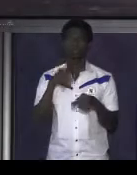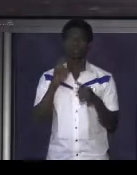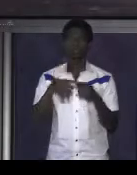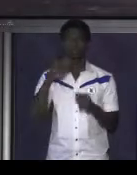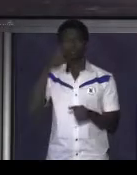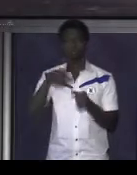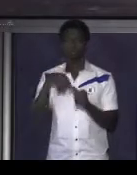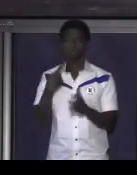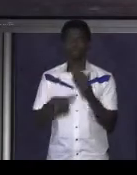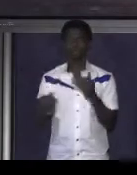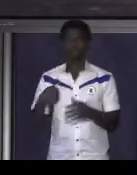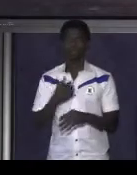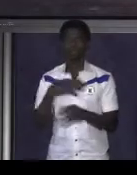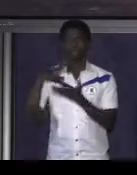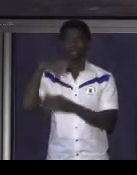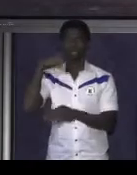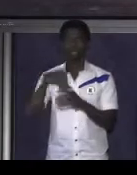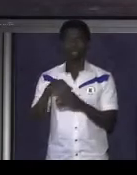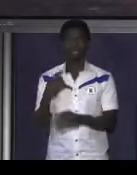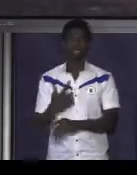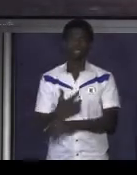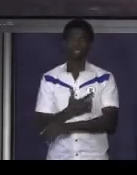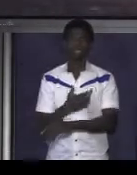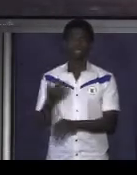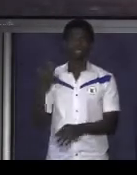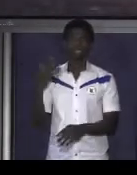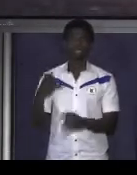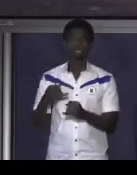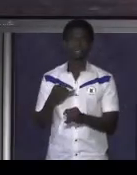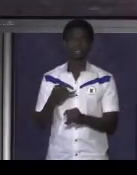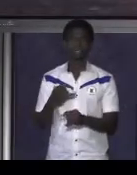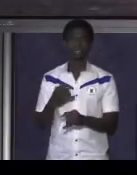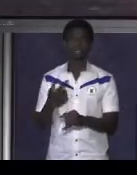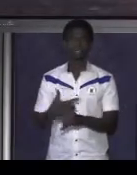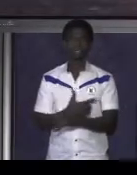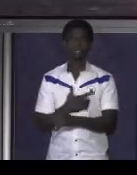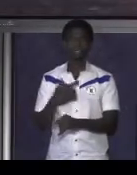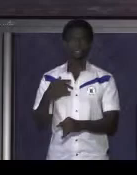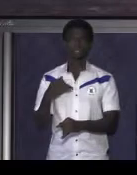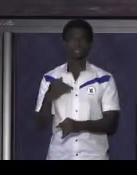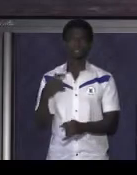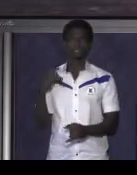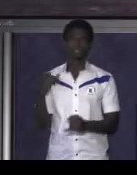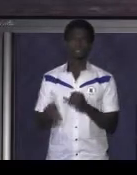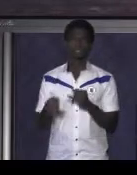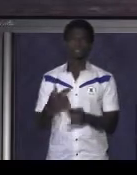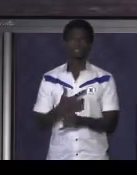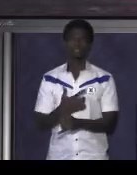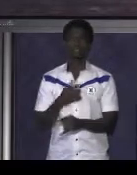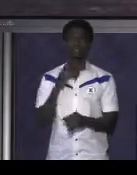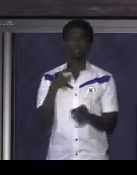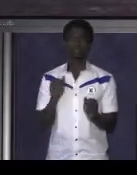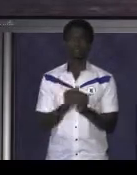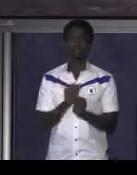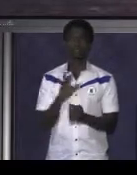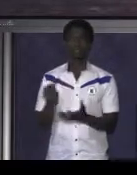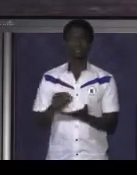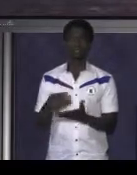lessons. So are you ready? Are you with your writing materials? Sit up, please.